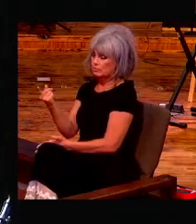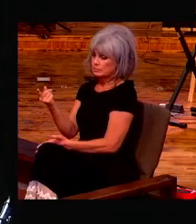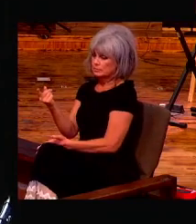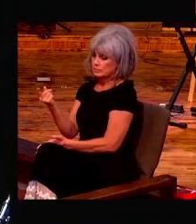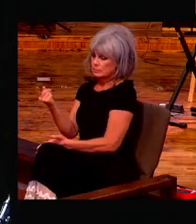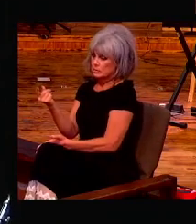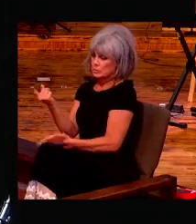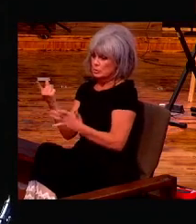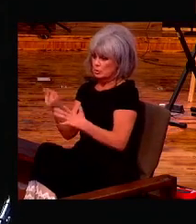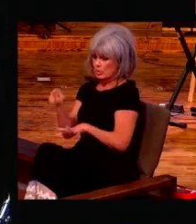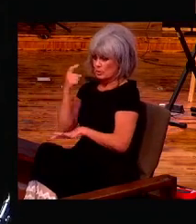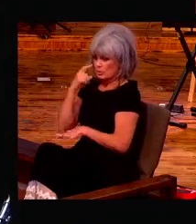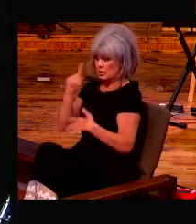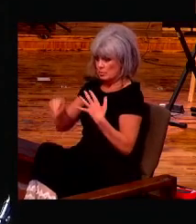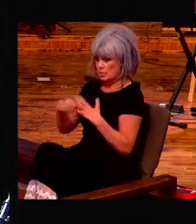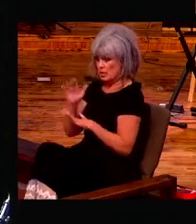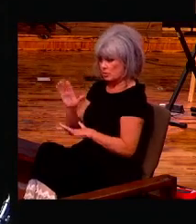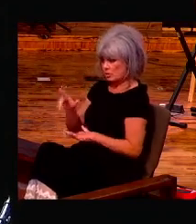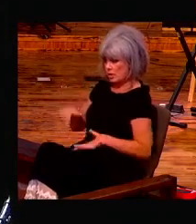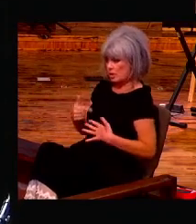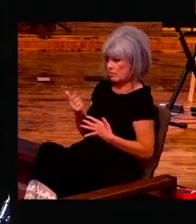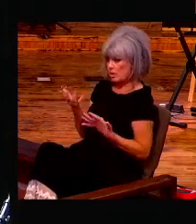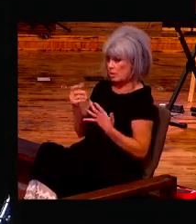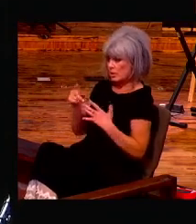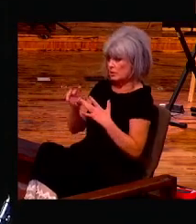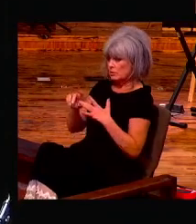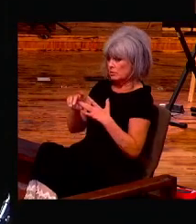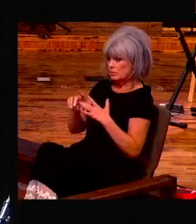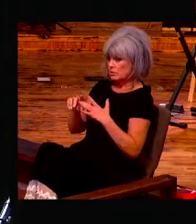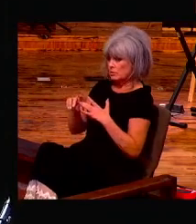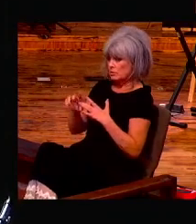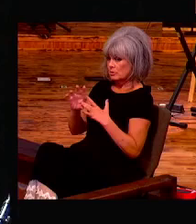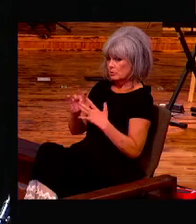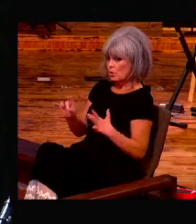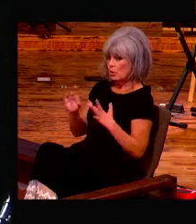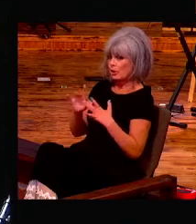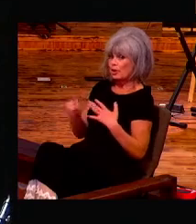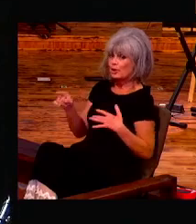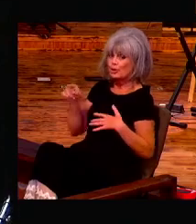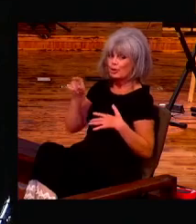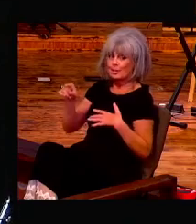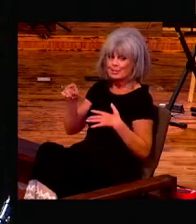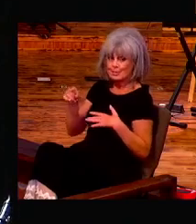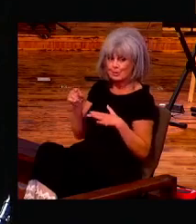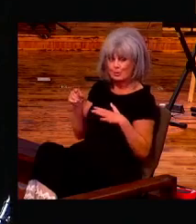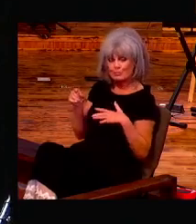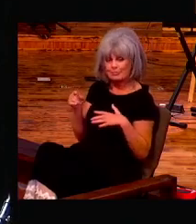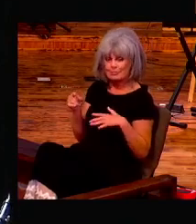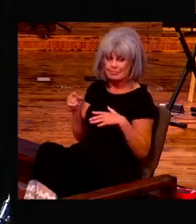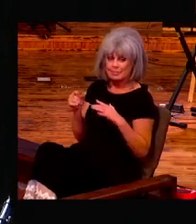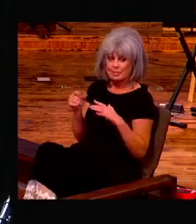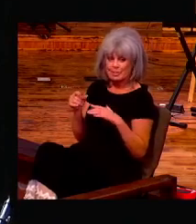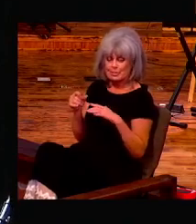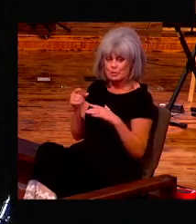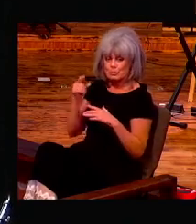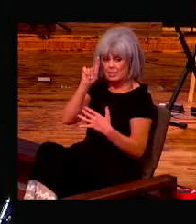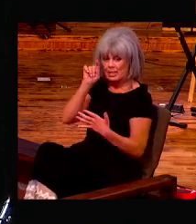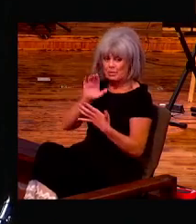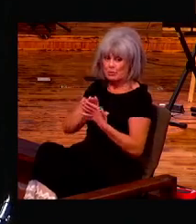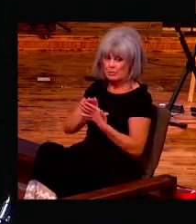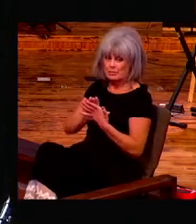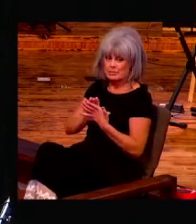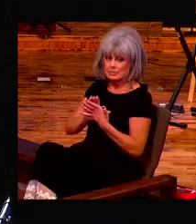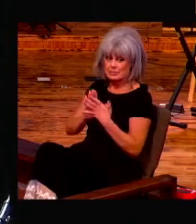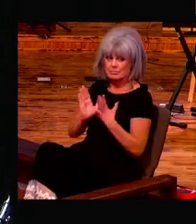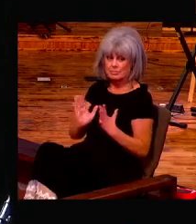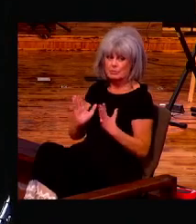So when you think about your life, I want to share this story with you because, again, y'all are an incredible group of believers in this room. And